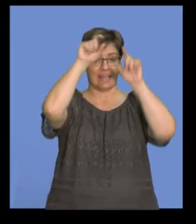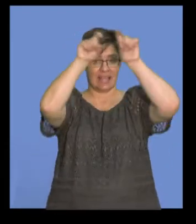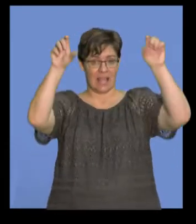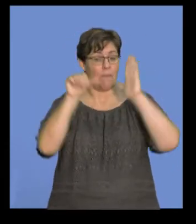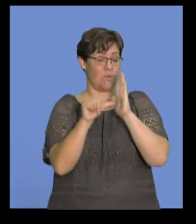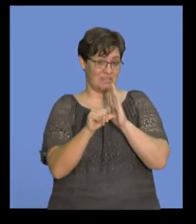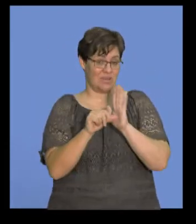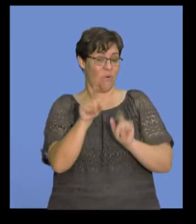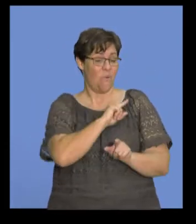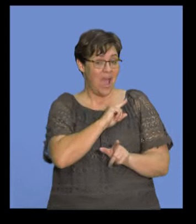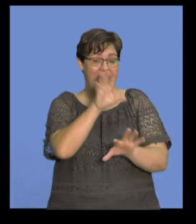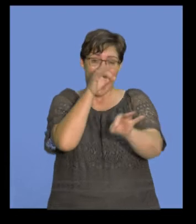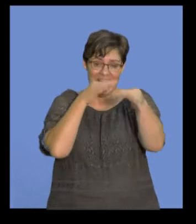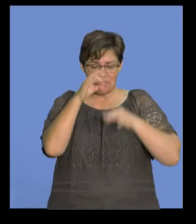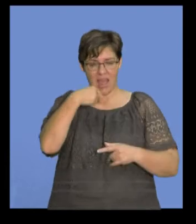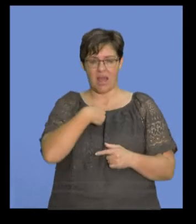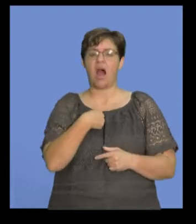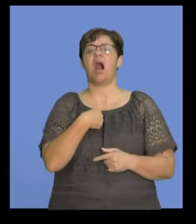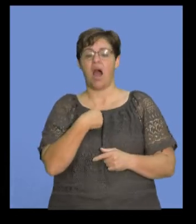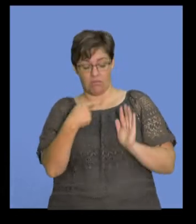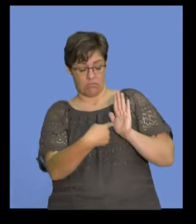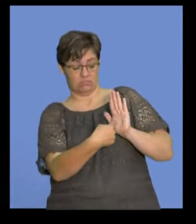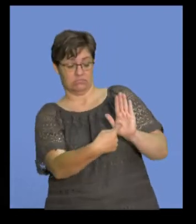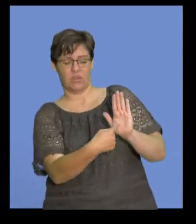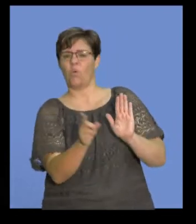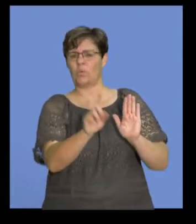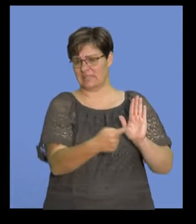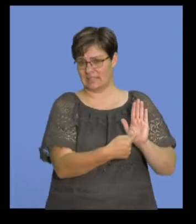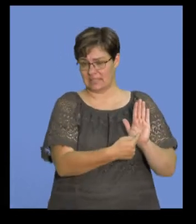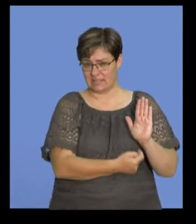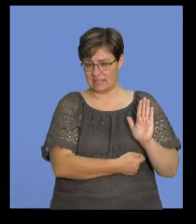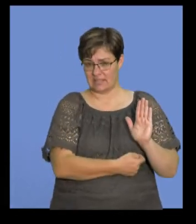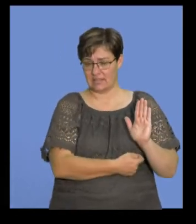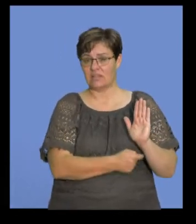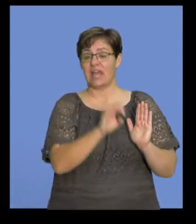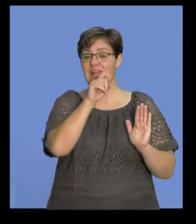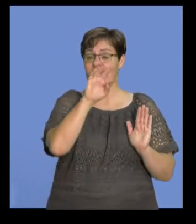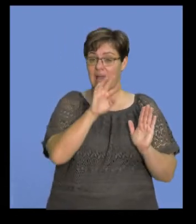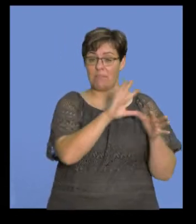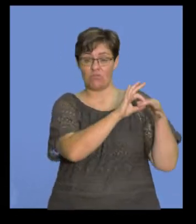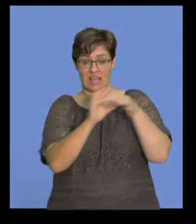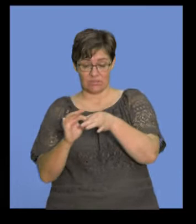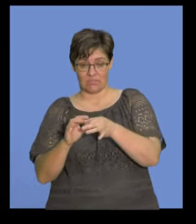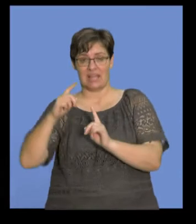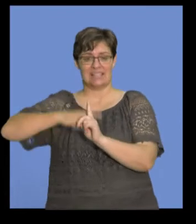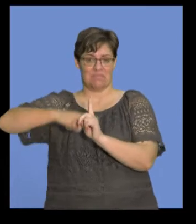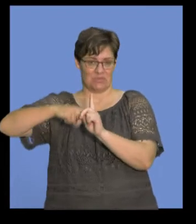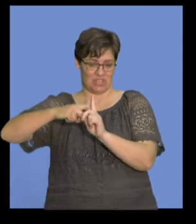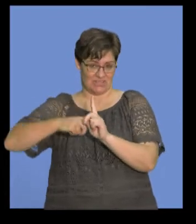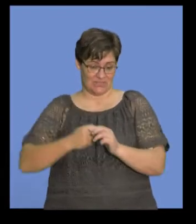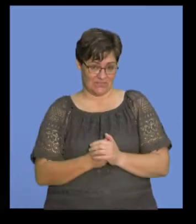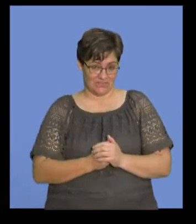is important because it describes to us what is being shown. So it's the relationship of enzyme activity versus